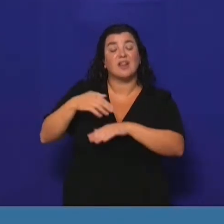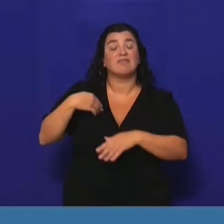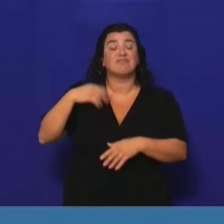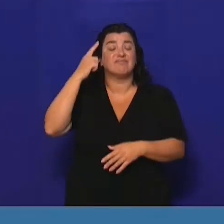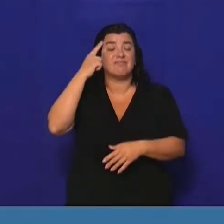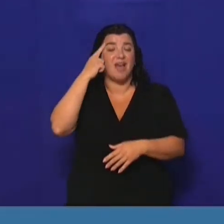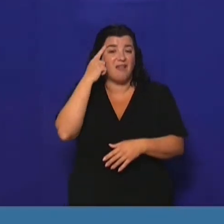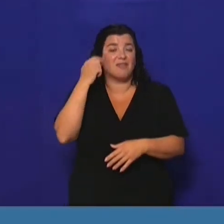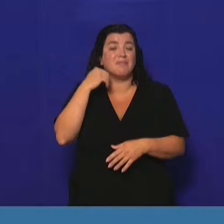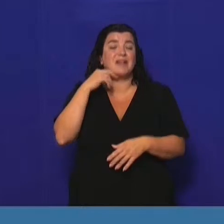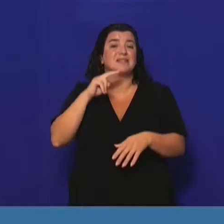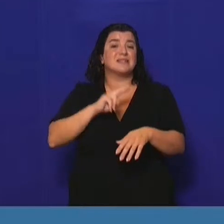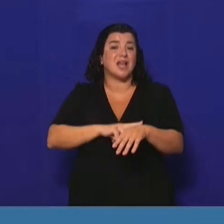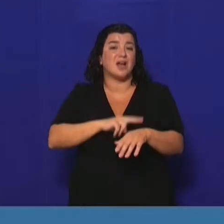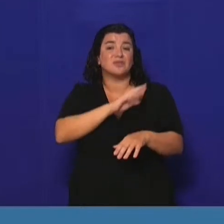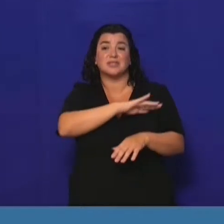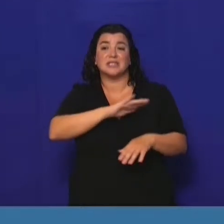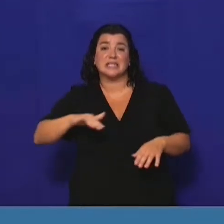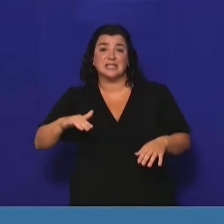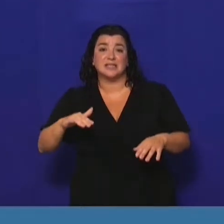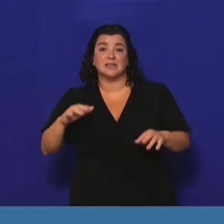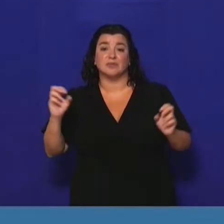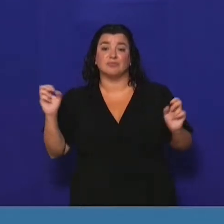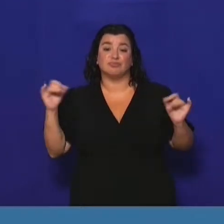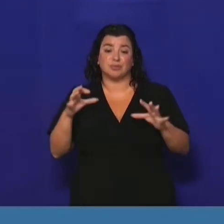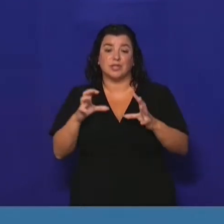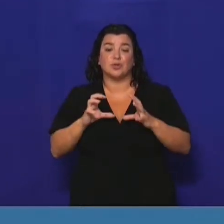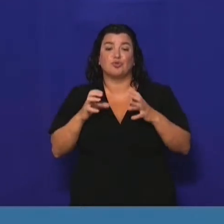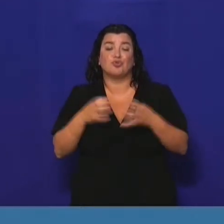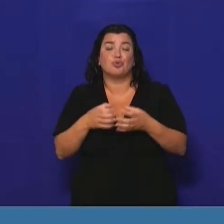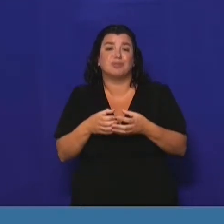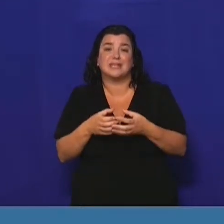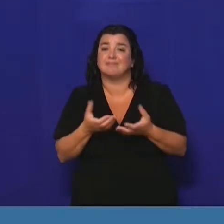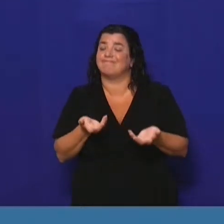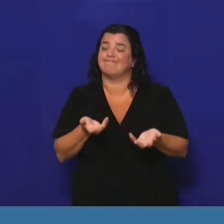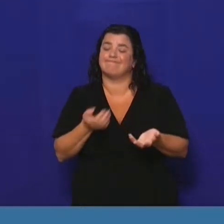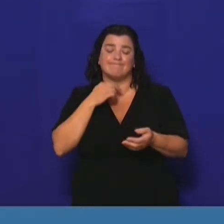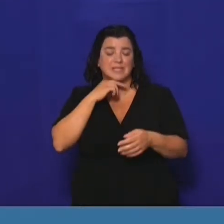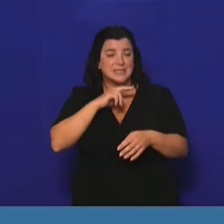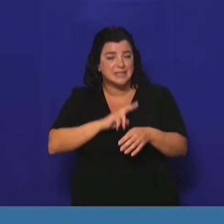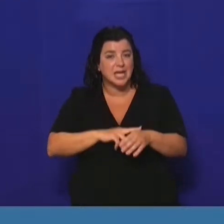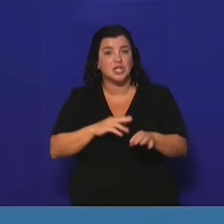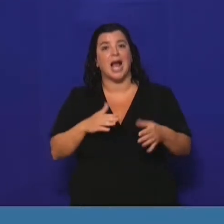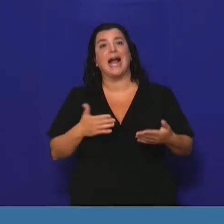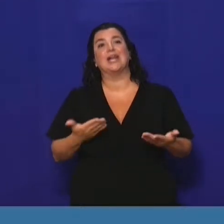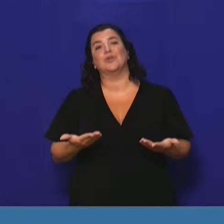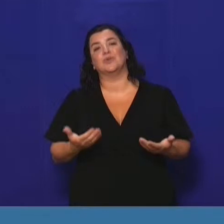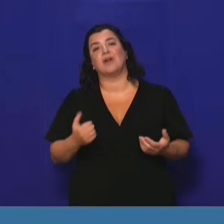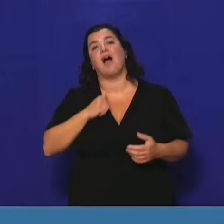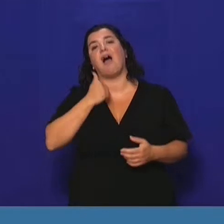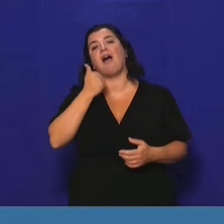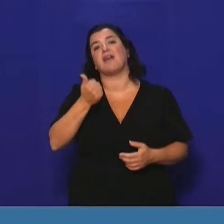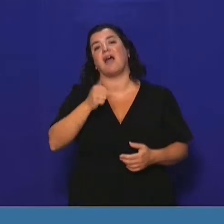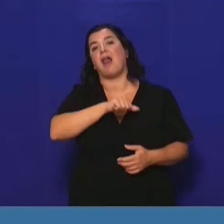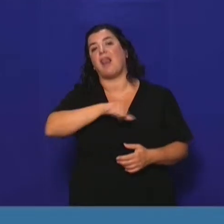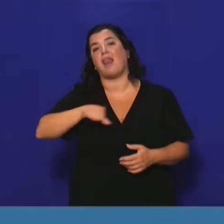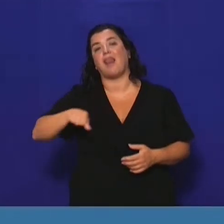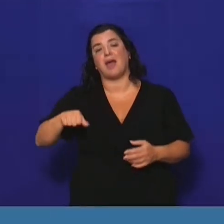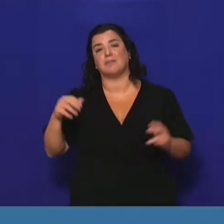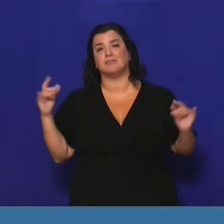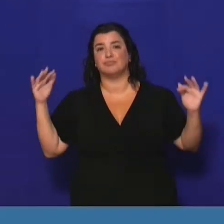ikollna nies li jinġemgħu ma' xulxin allura għalhekk hemm din l-istrateġija ta' no spectators.